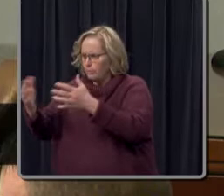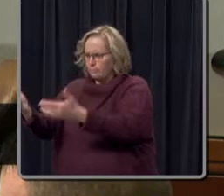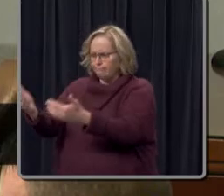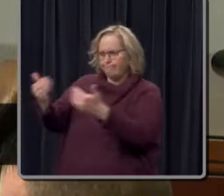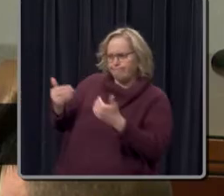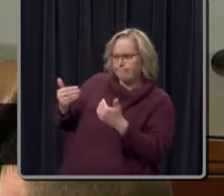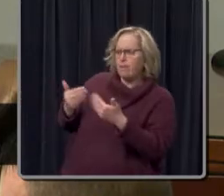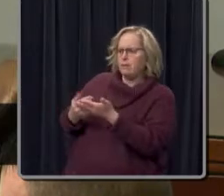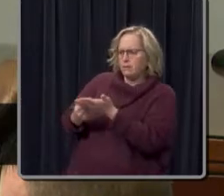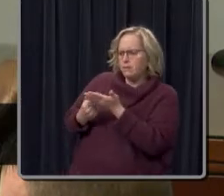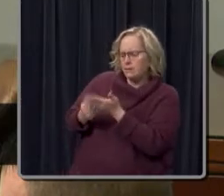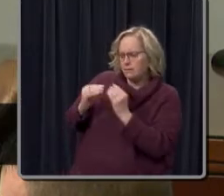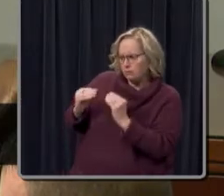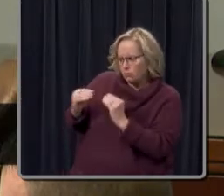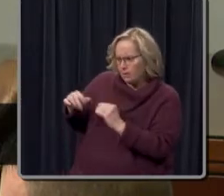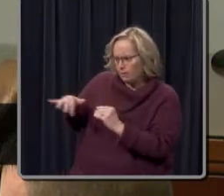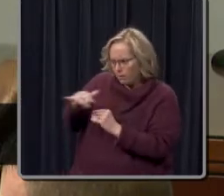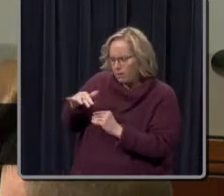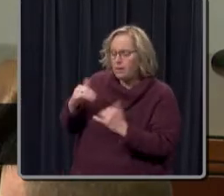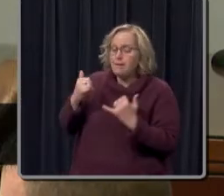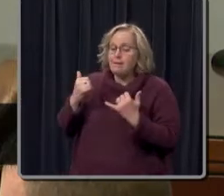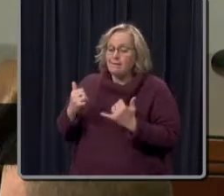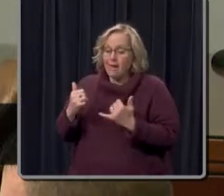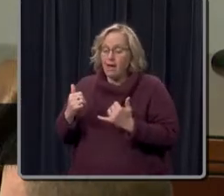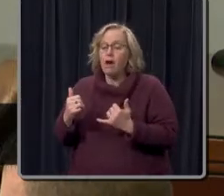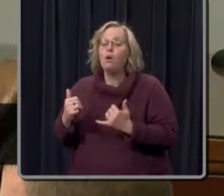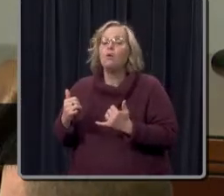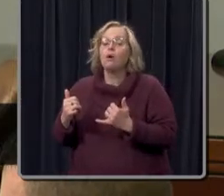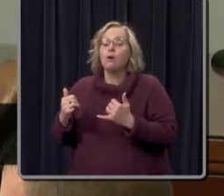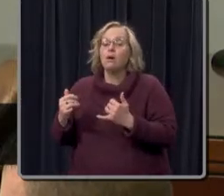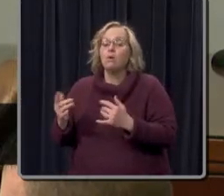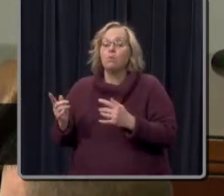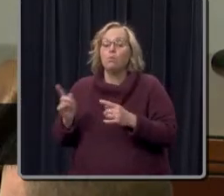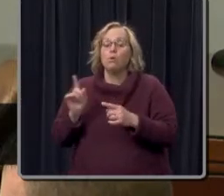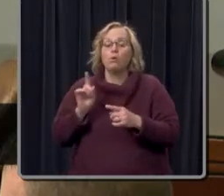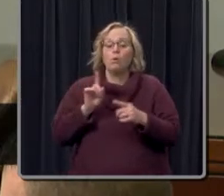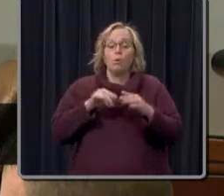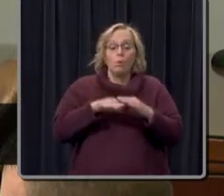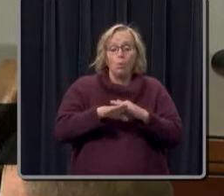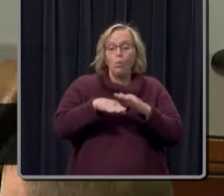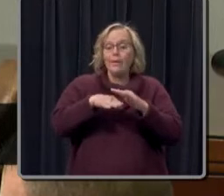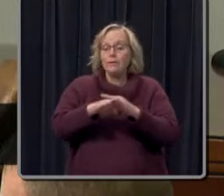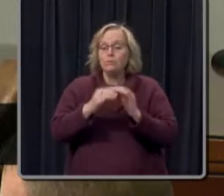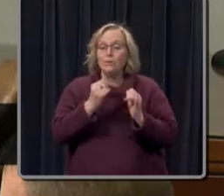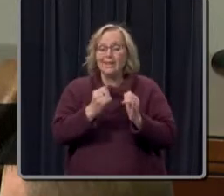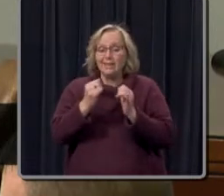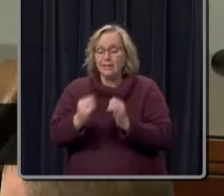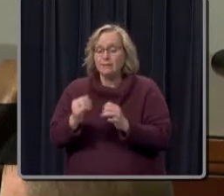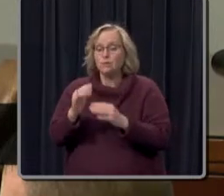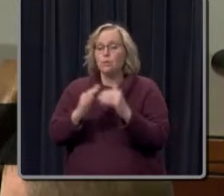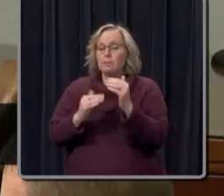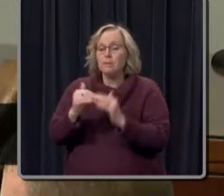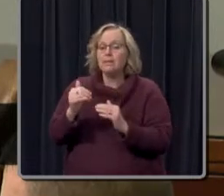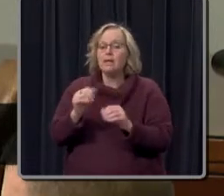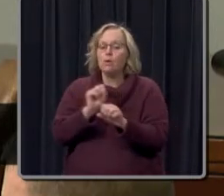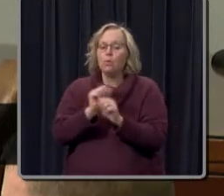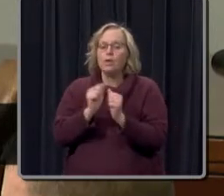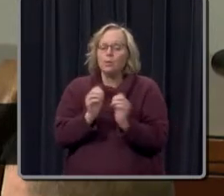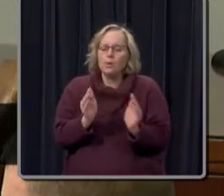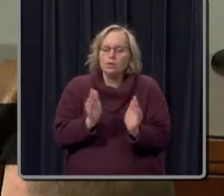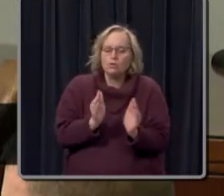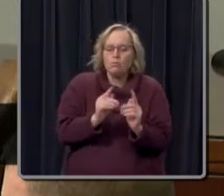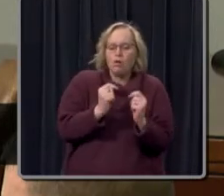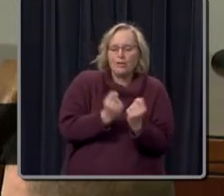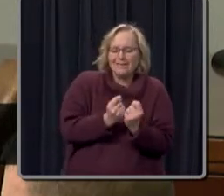that, we are now going back and we are stepping into individual buildings, and we're working with the smaller individual teams there. I